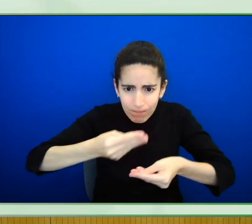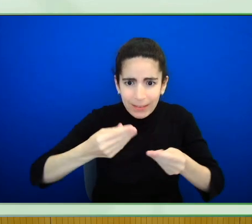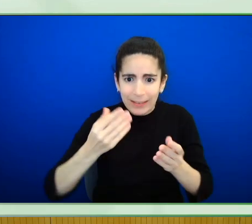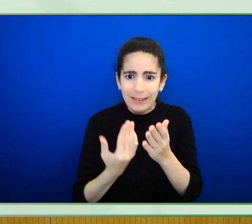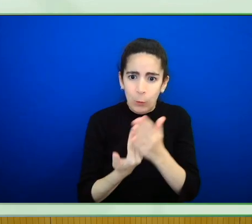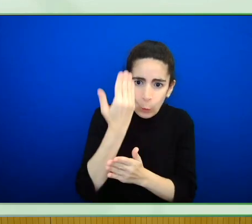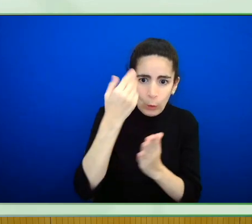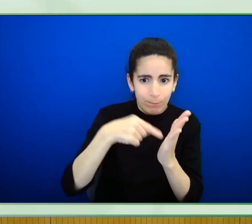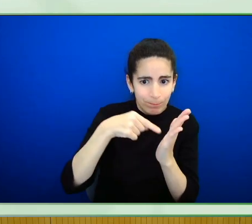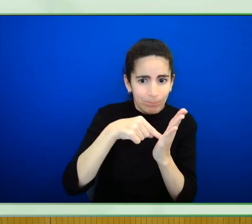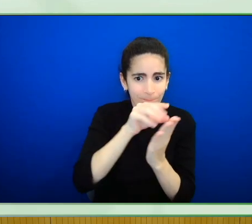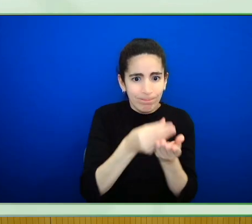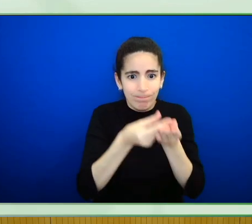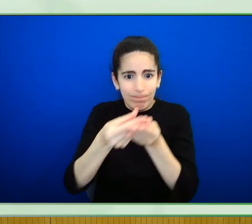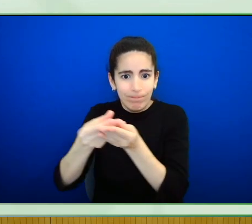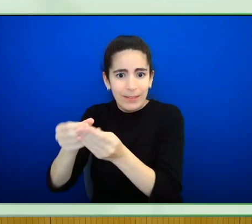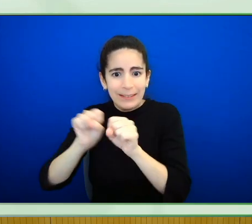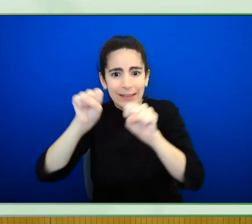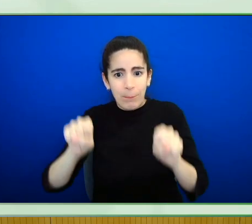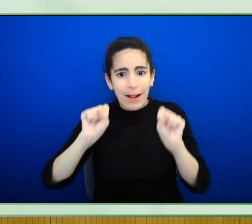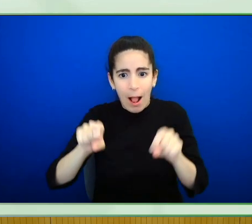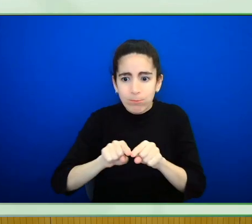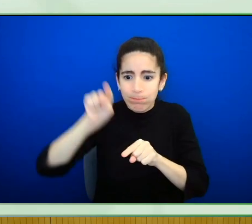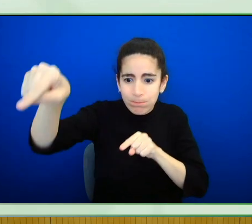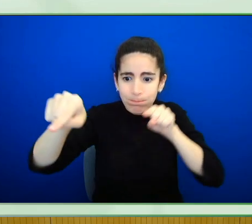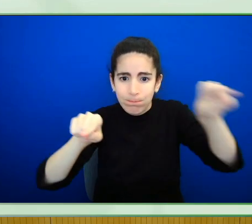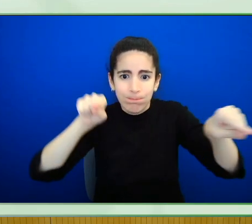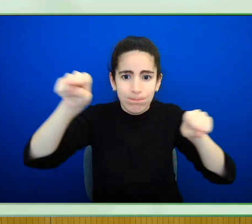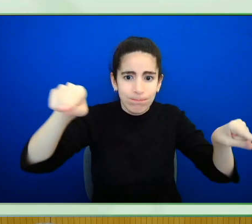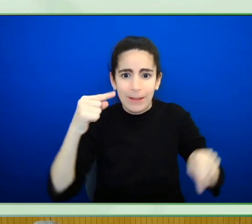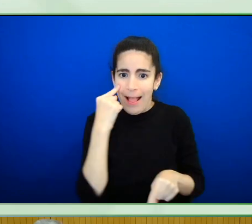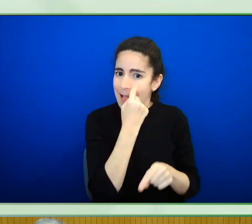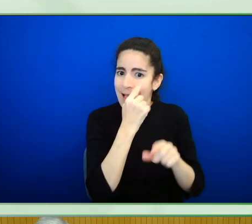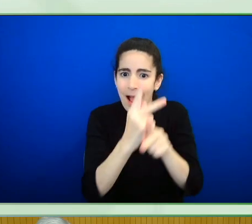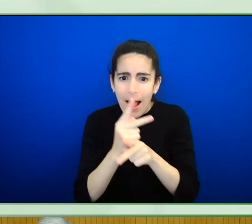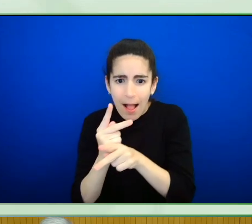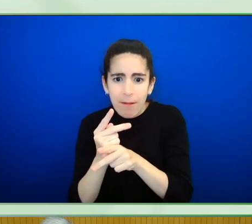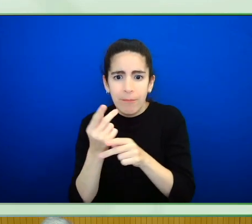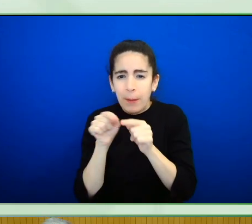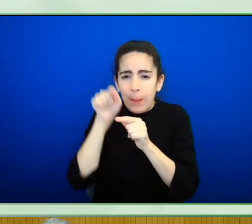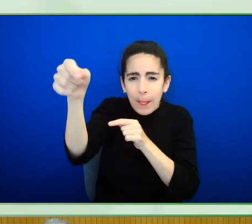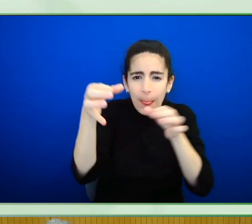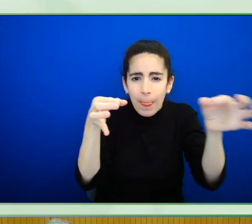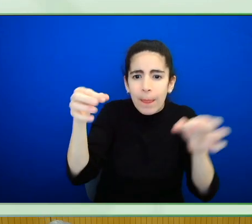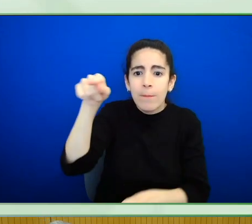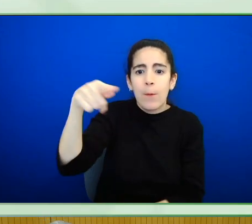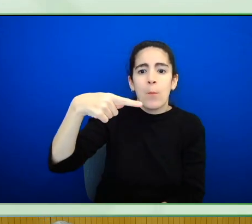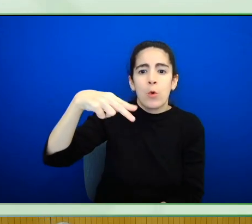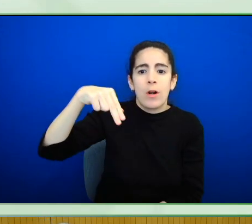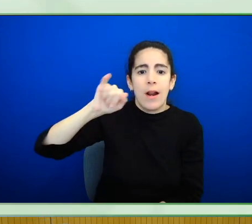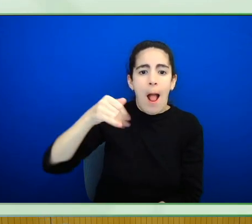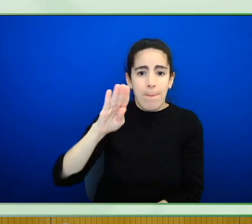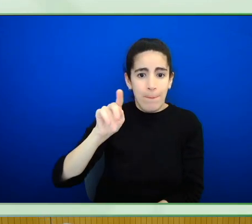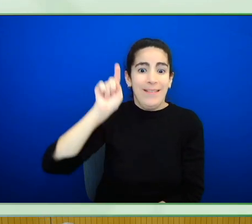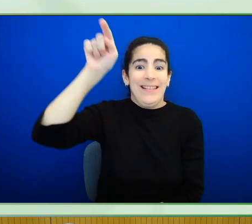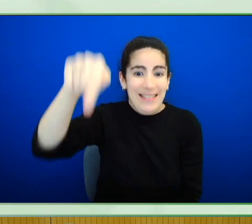province of Punjab. And initially we started from one village in one district in